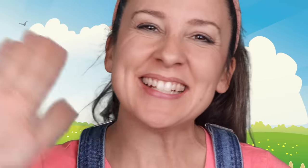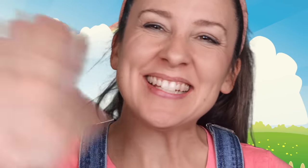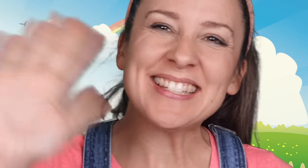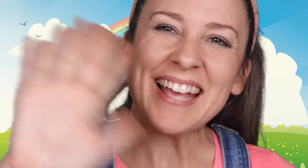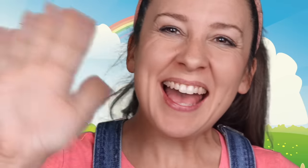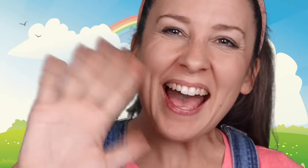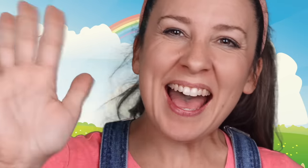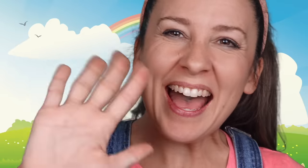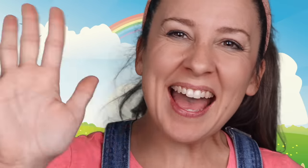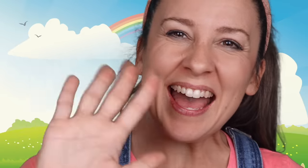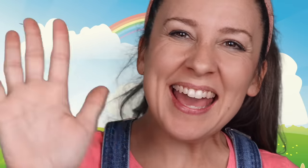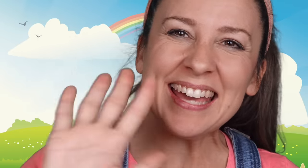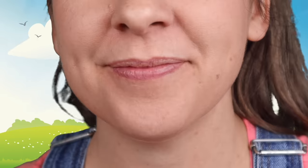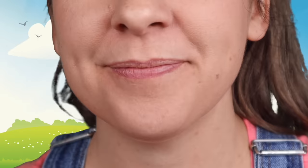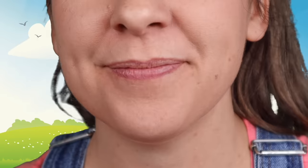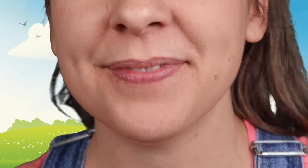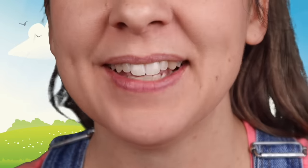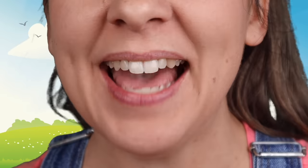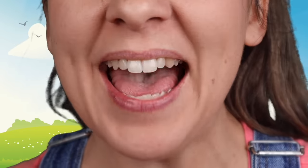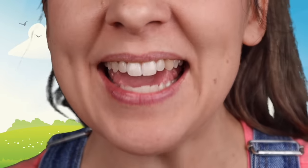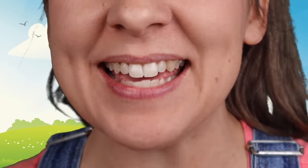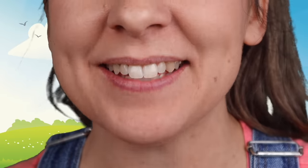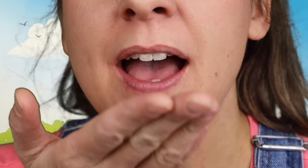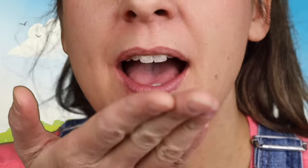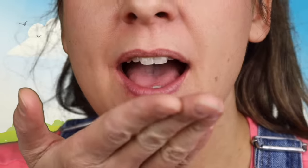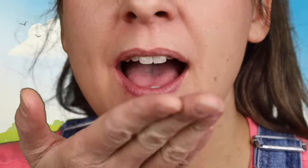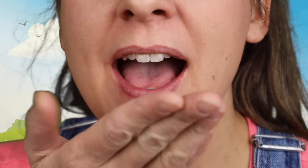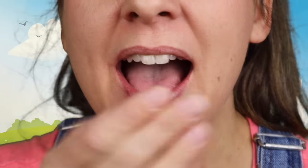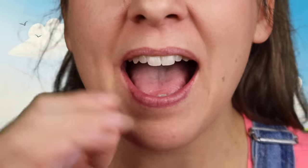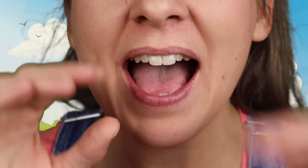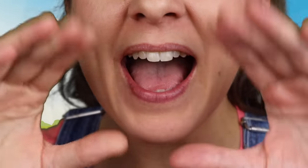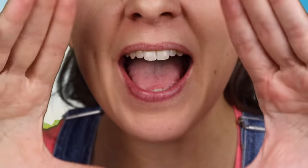let's practice. Hi. Hi.